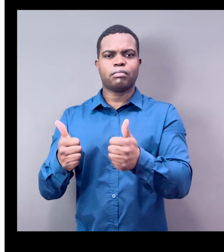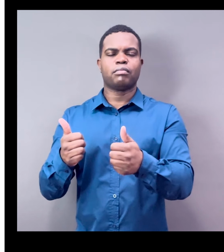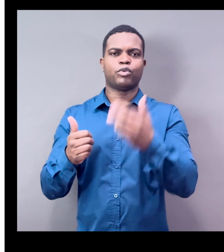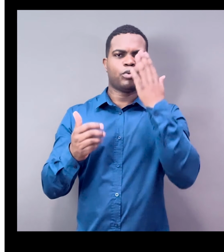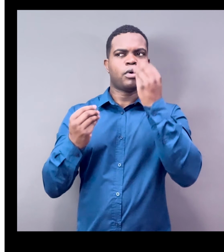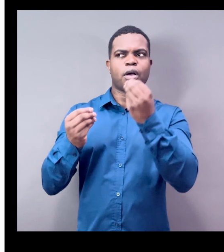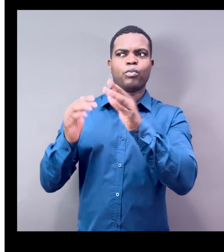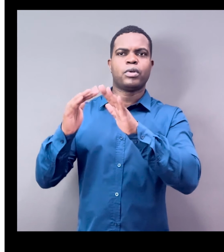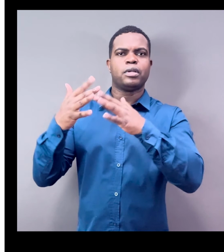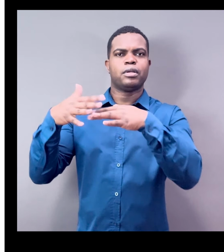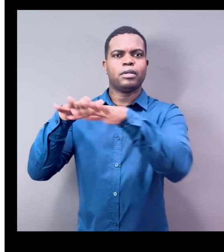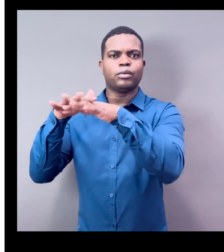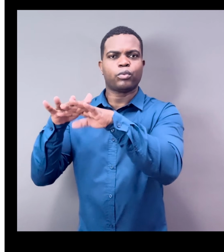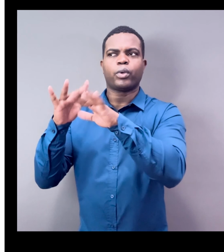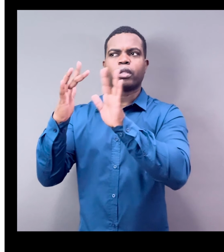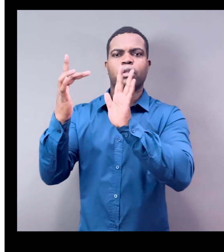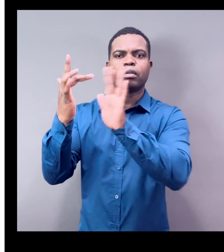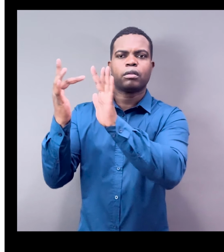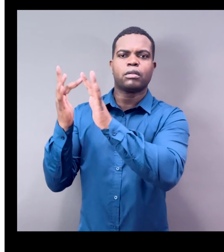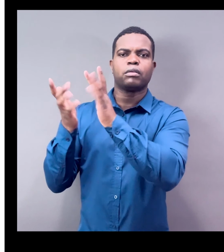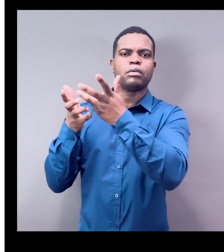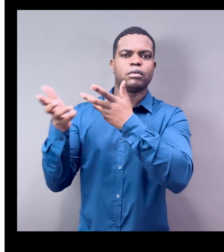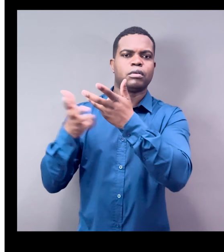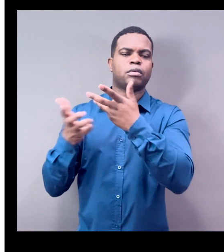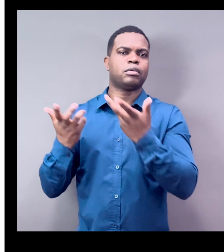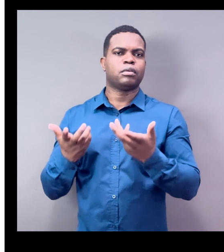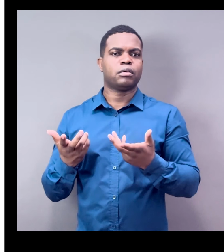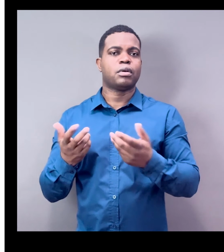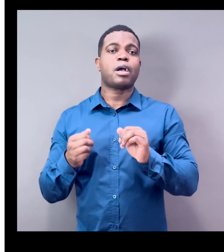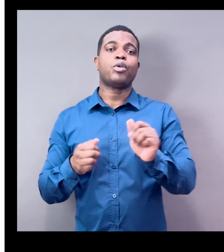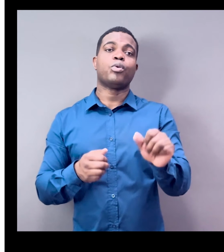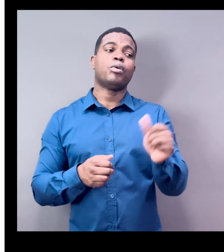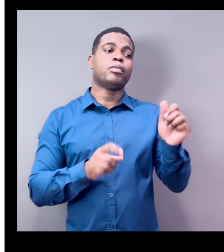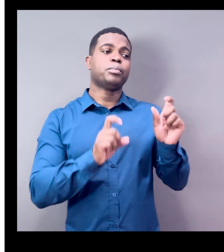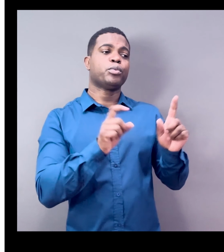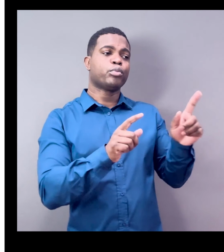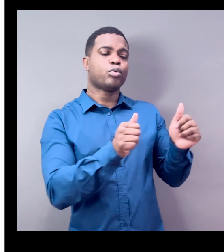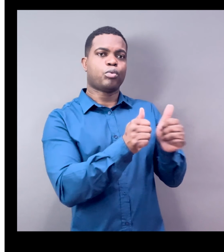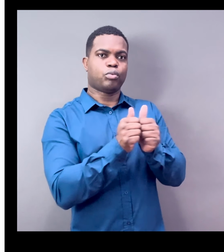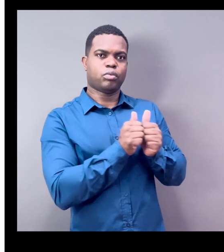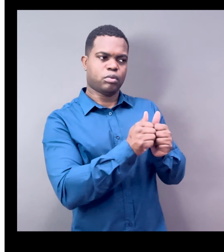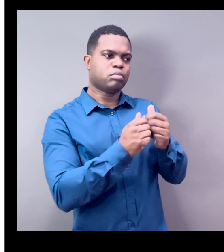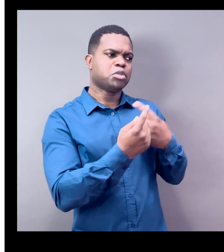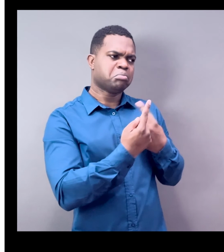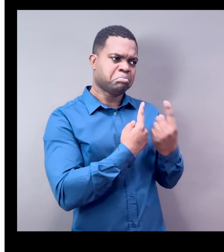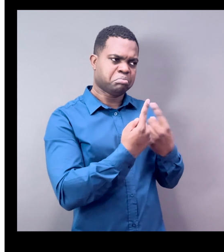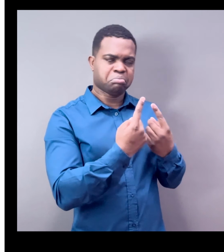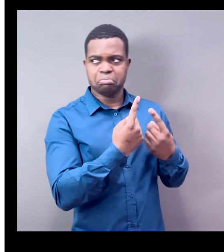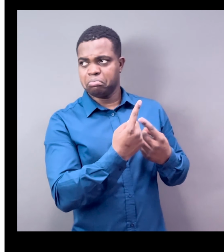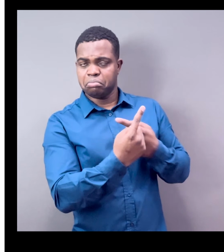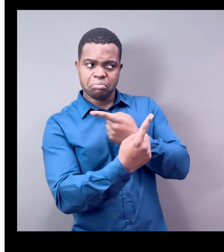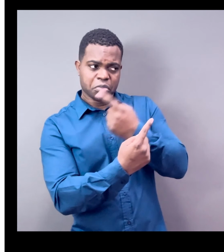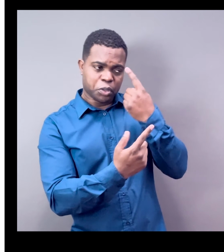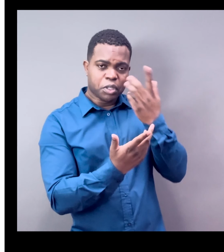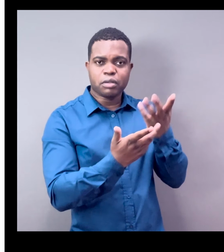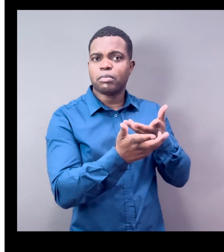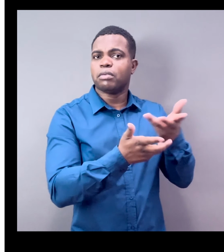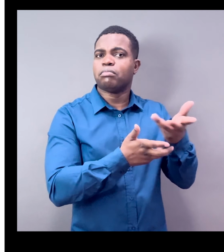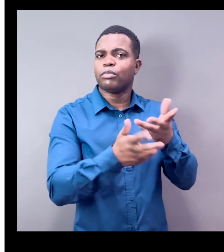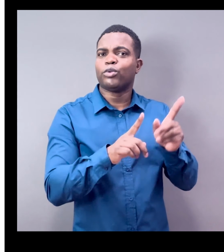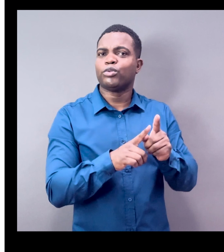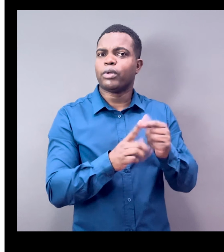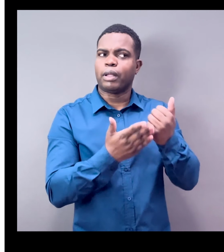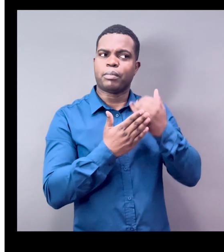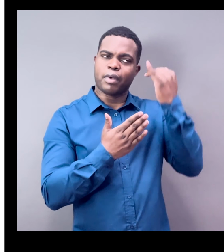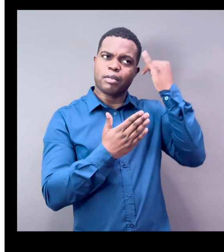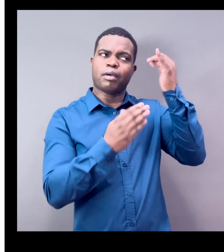networking and consultation. You can consult with your colleagues or peers that have done